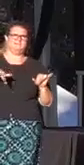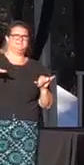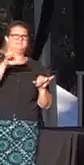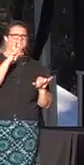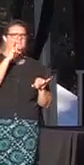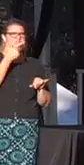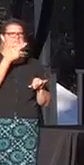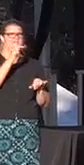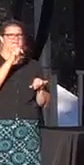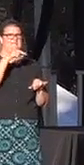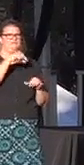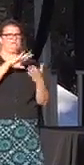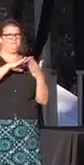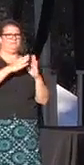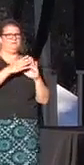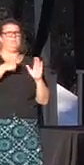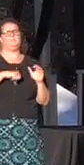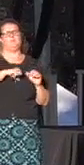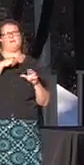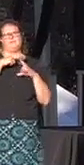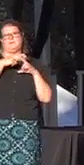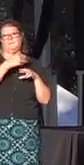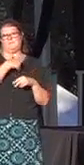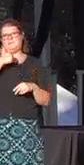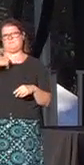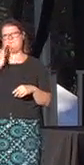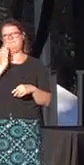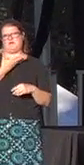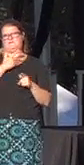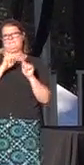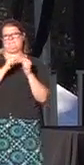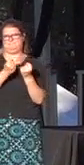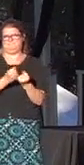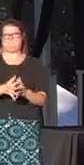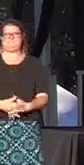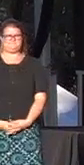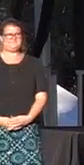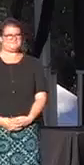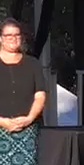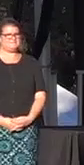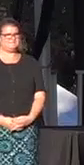LGBTQ community, and we're proud to call him a member of our team.